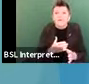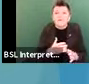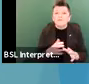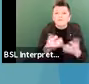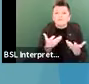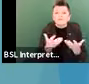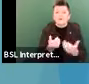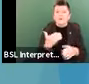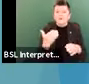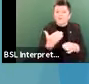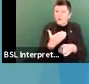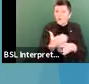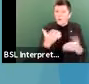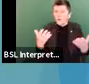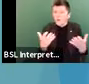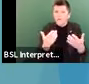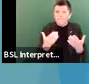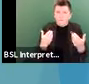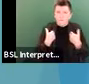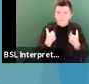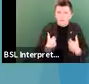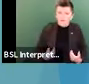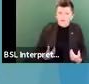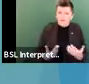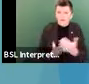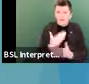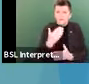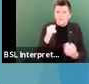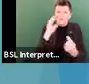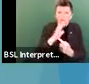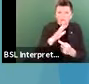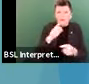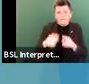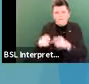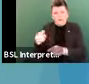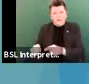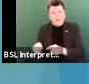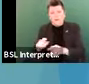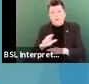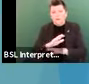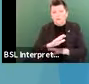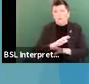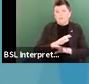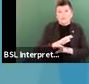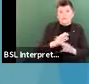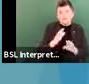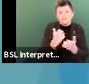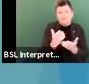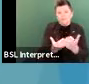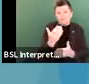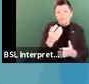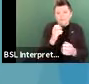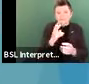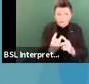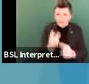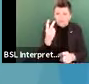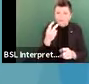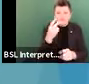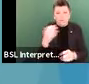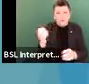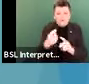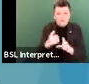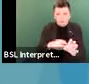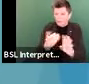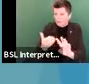new crucial variable. It's not so new if we have 2 centuries perspective, but it's new if we have